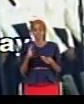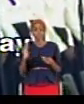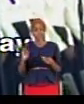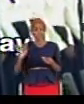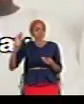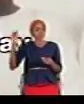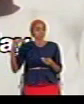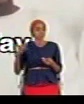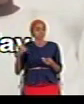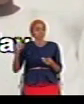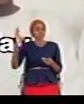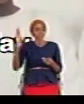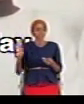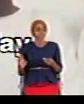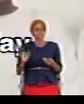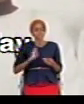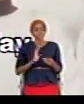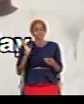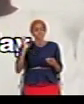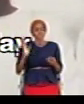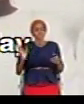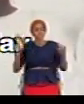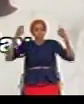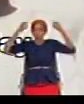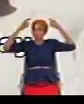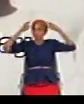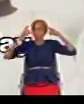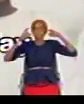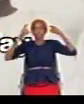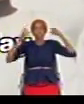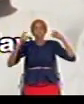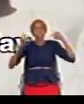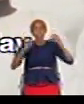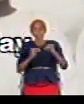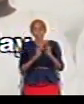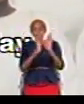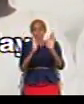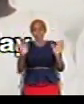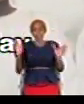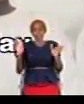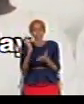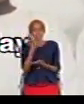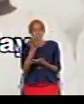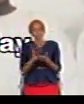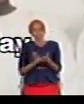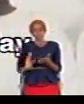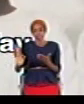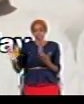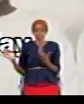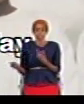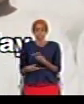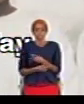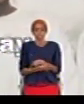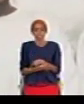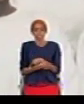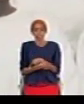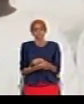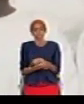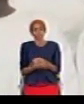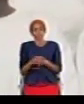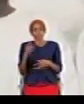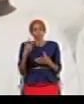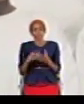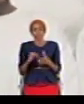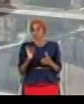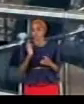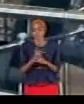By the grace of God, I'll wear a shining crown someday. Oh, well,